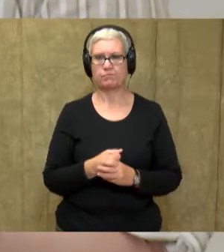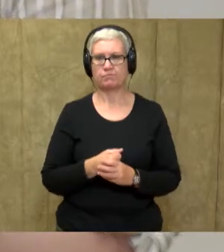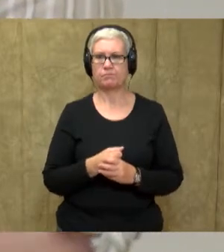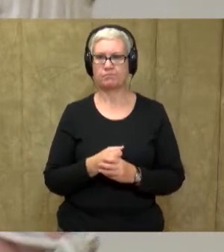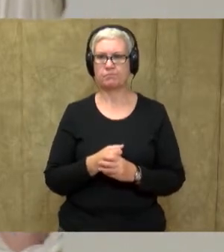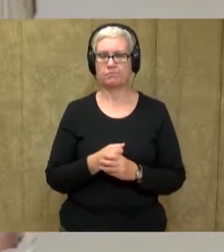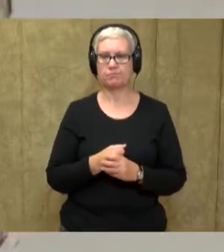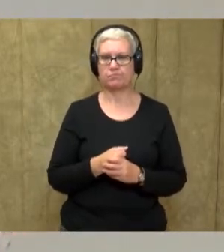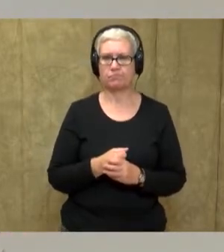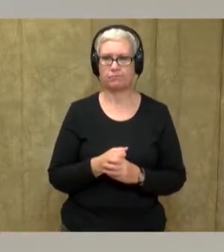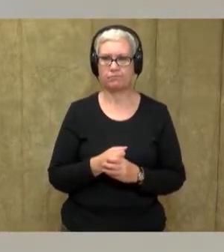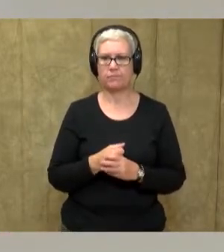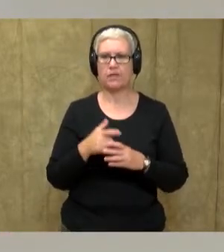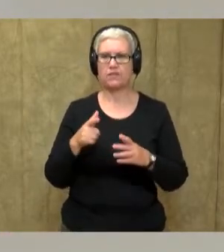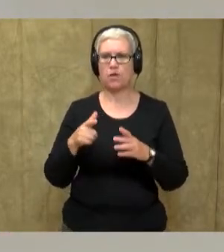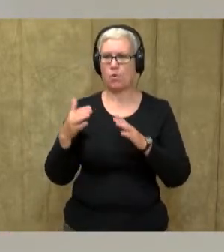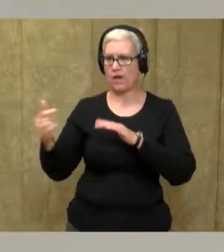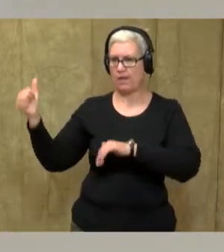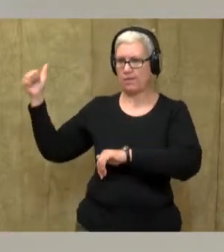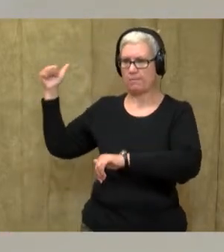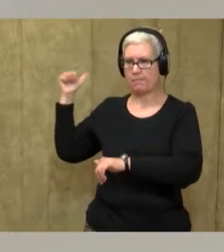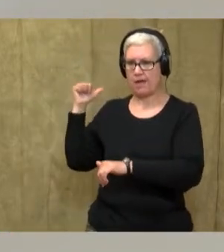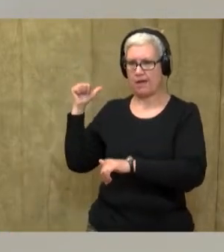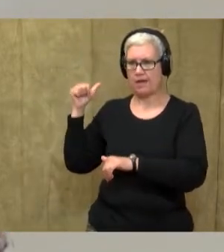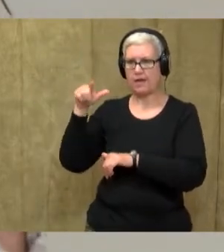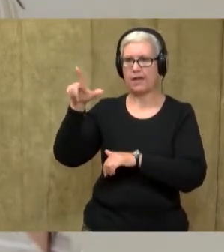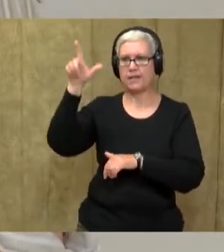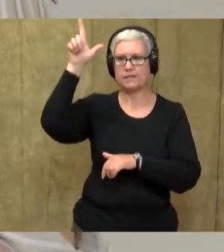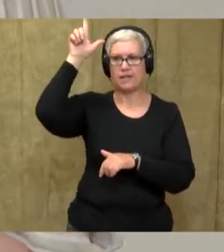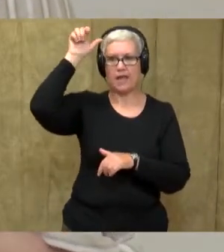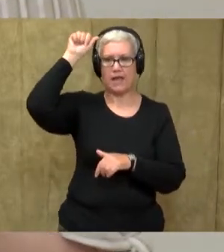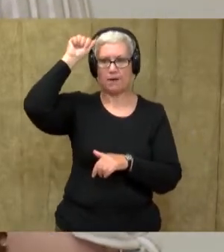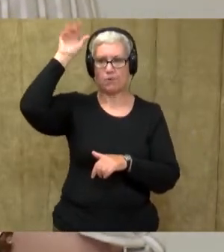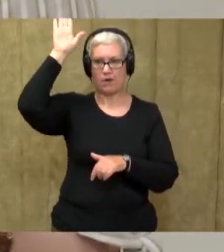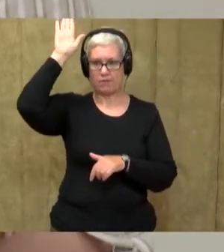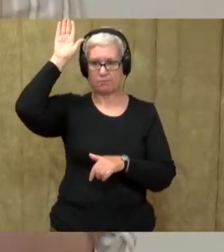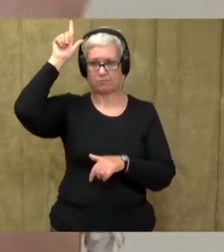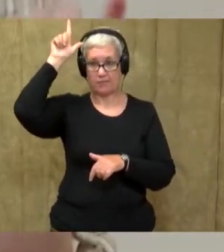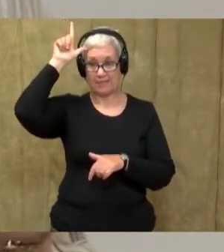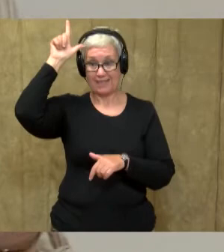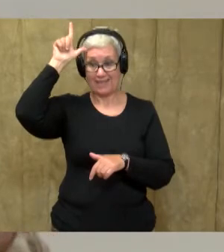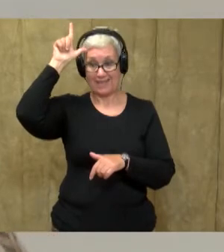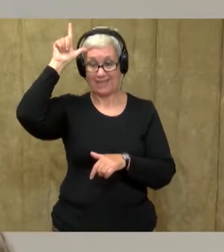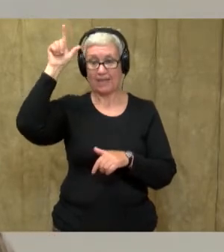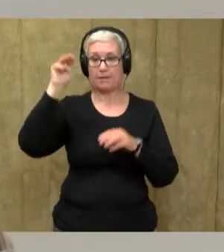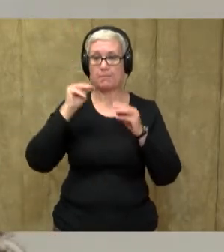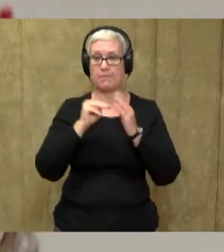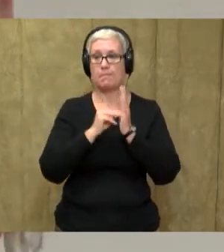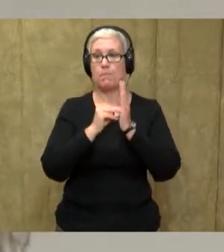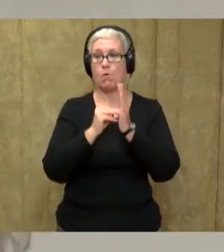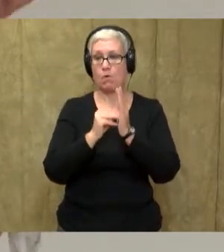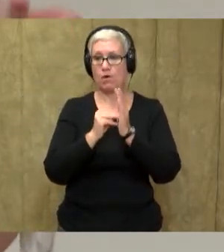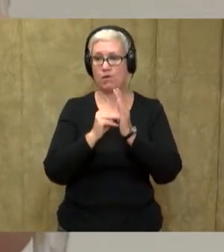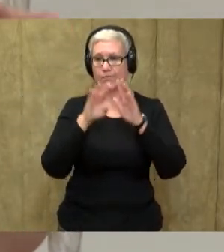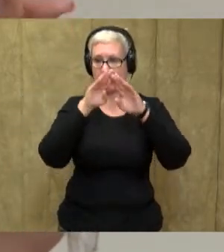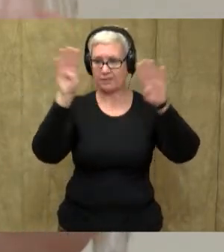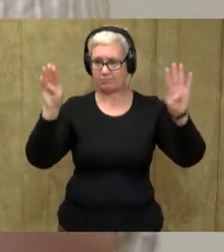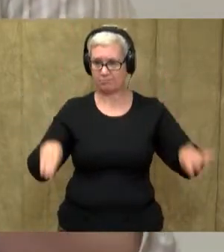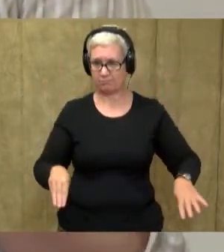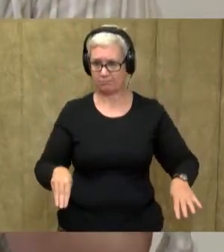here with that Lincoln Memorial behind him. And he begins with this 50 years ago. Kind of sounds familiar, right?